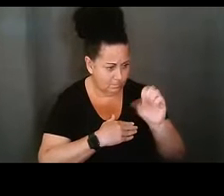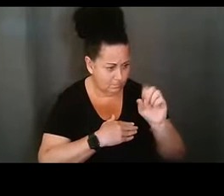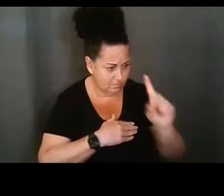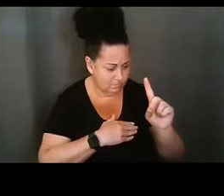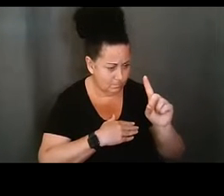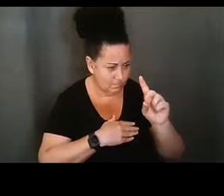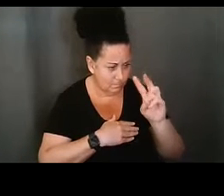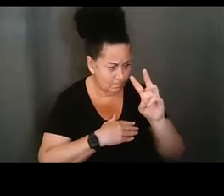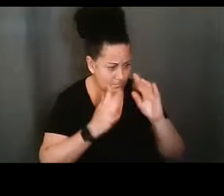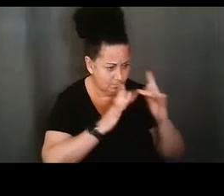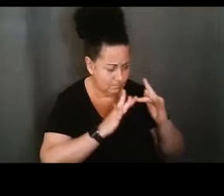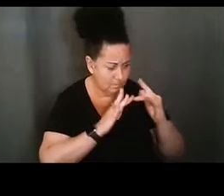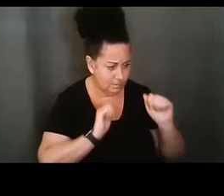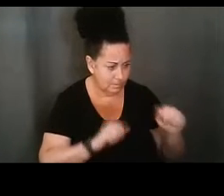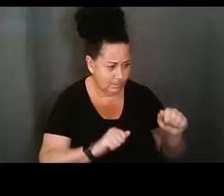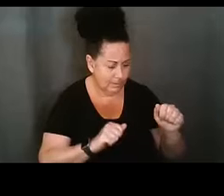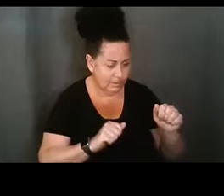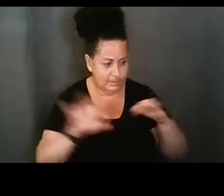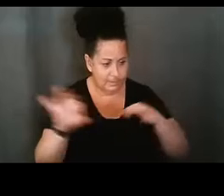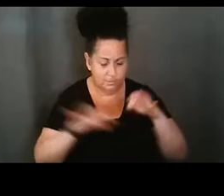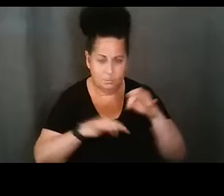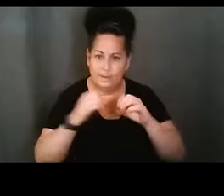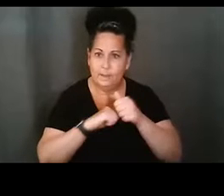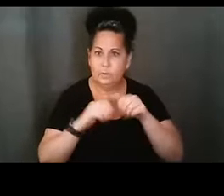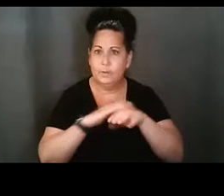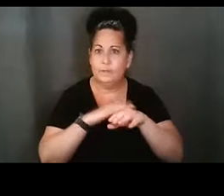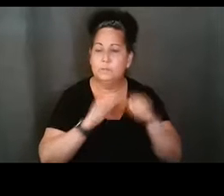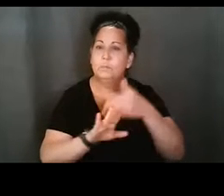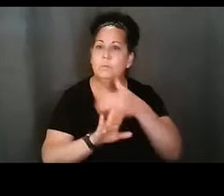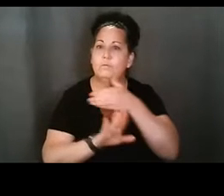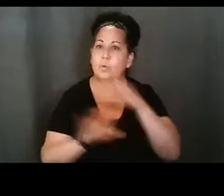walk them through how to access our previously recorded